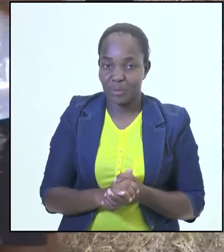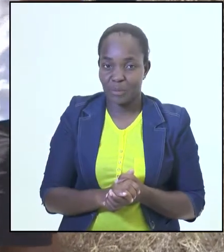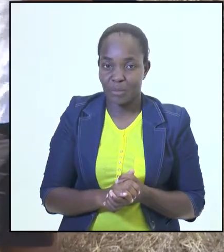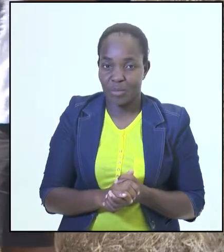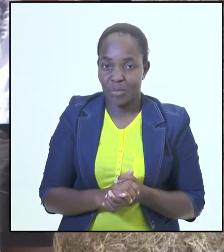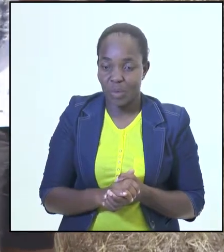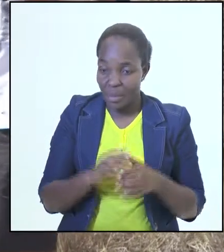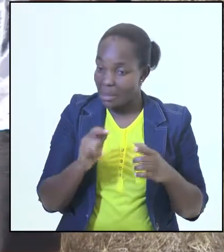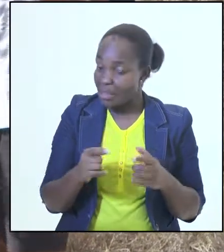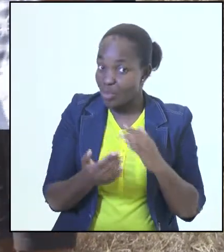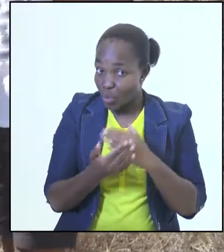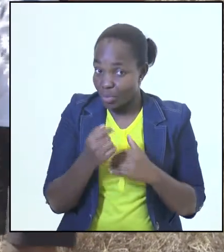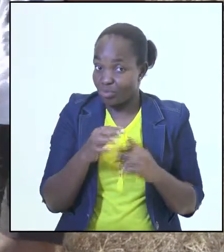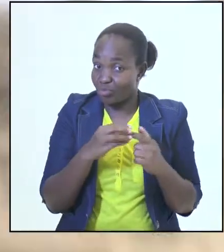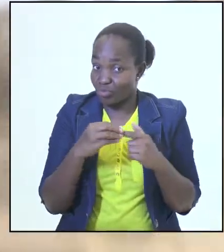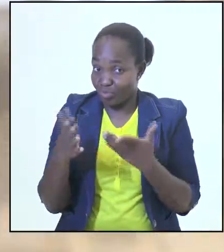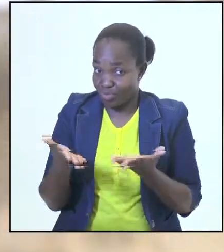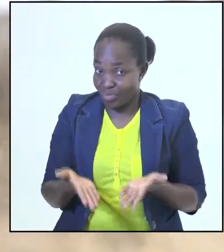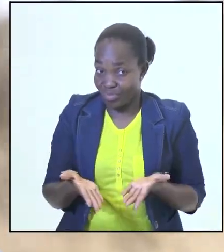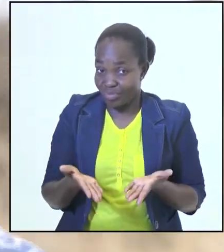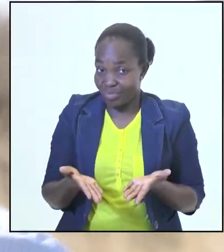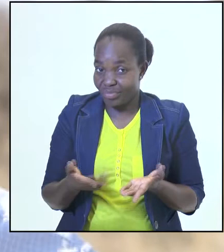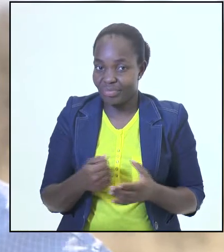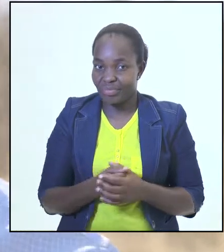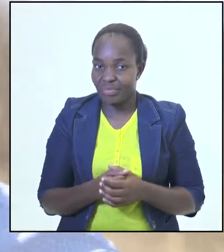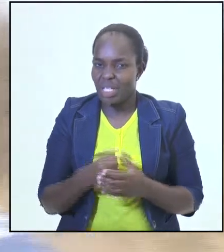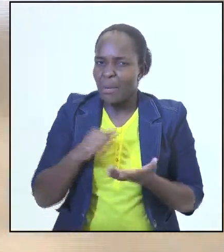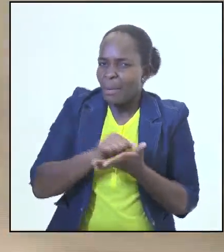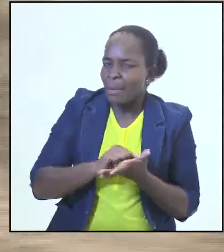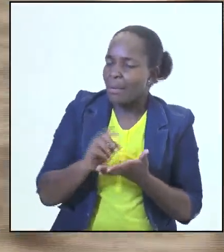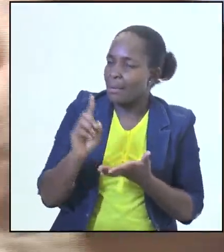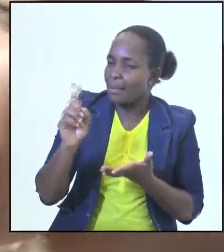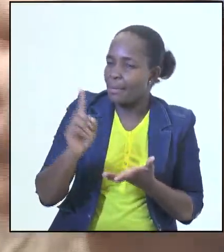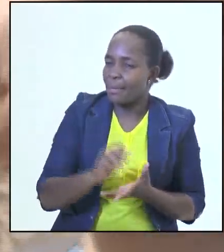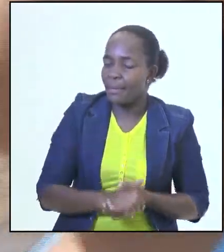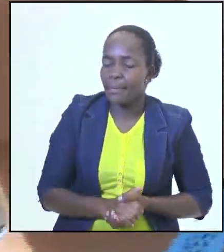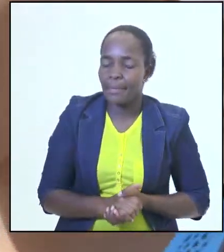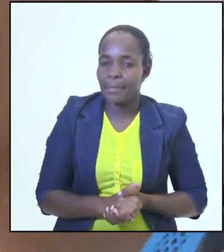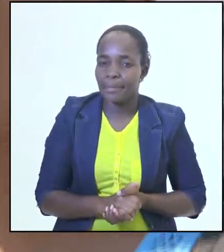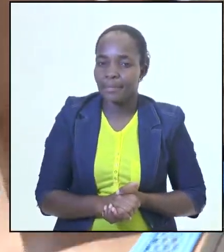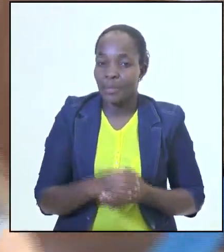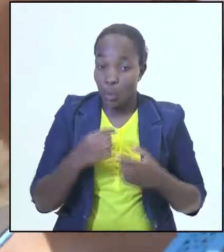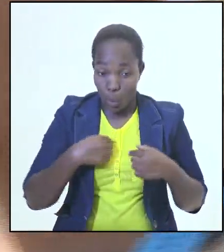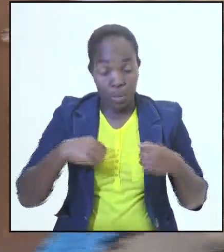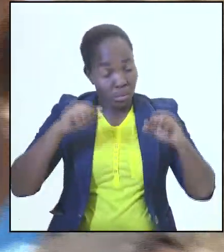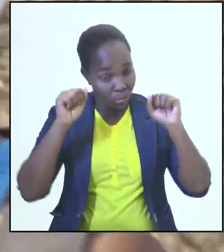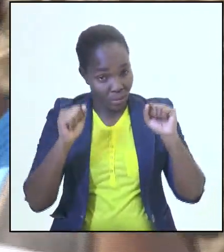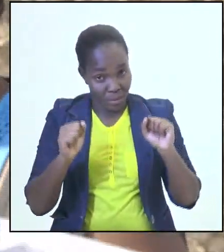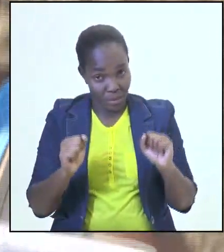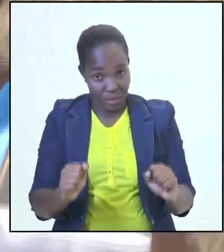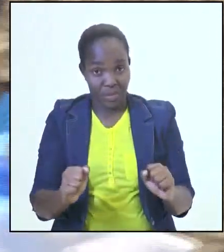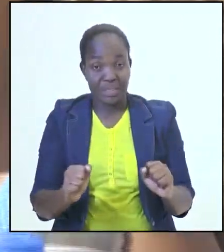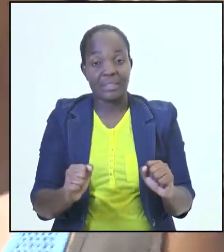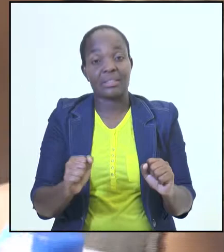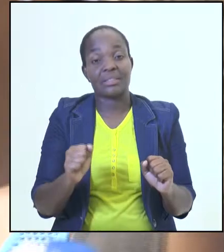for this outing, haven't we? We sure have. Yes. So what's our assignment then? Okay, we have to find out what influence the people